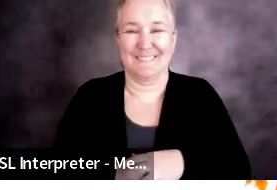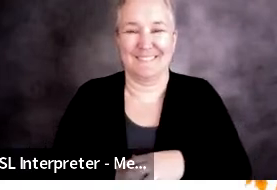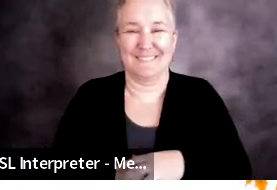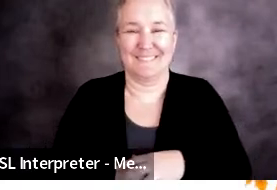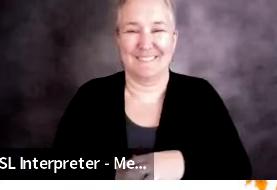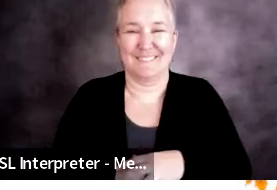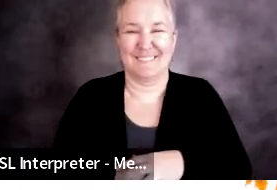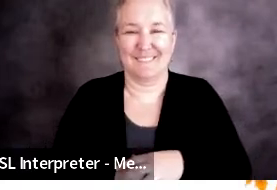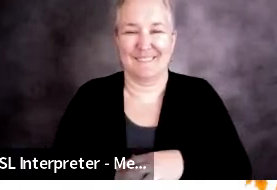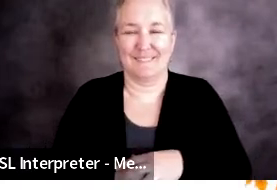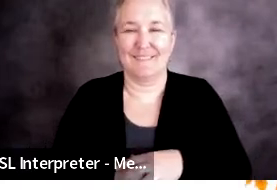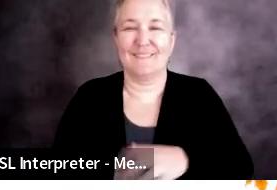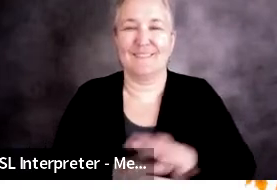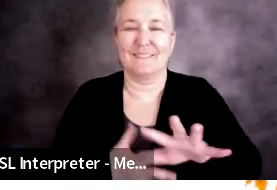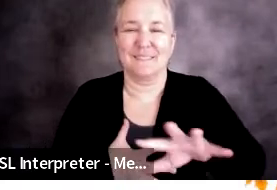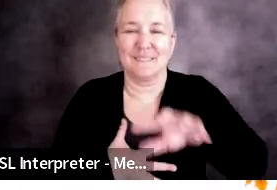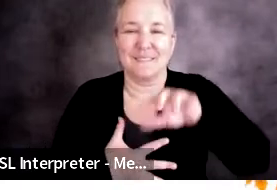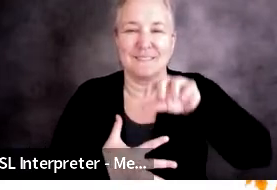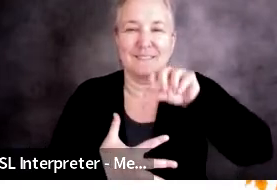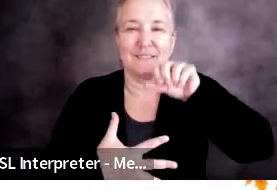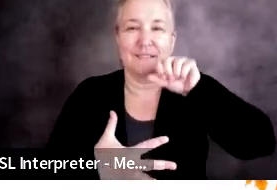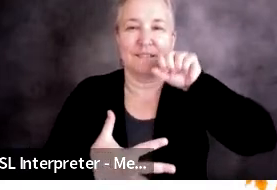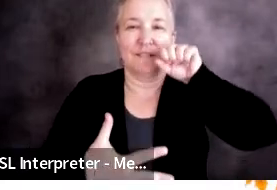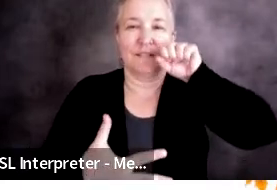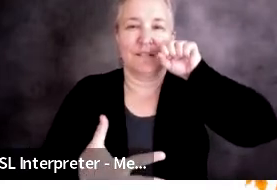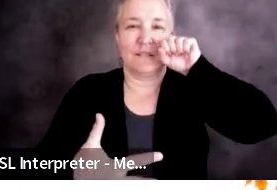And breathe in.